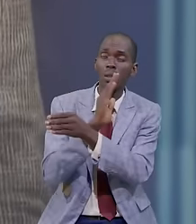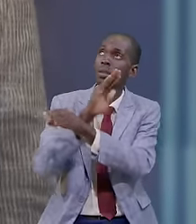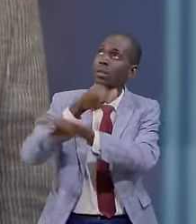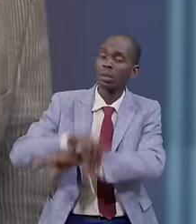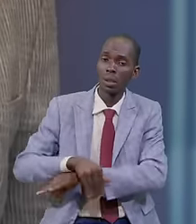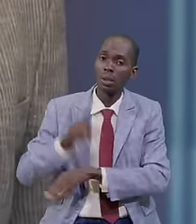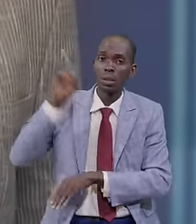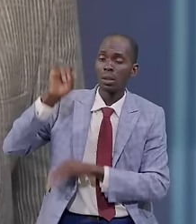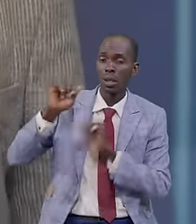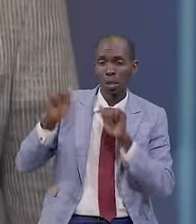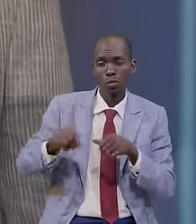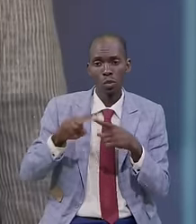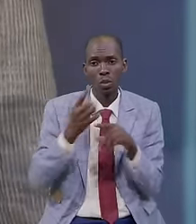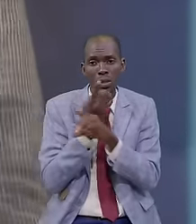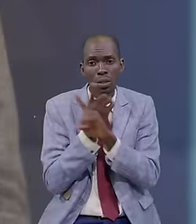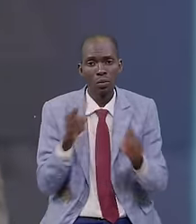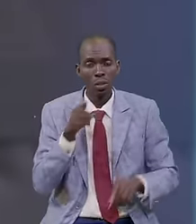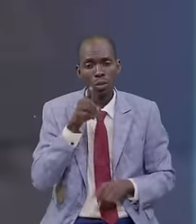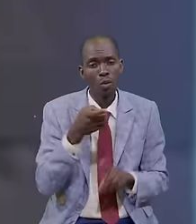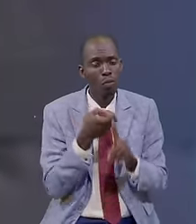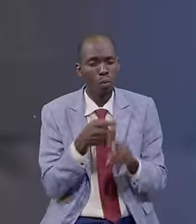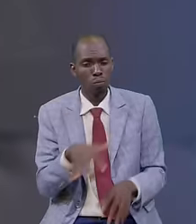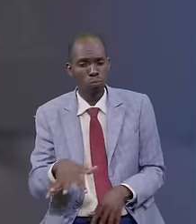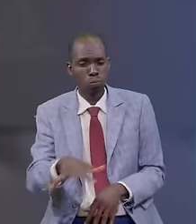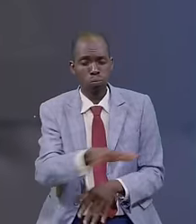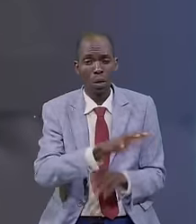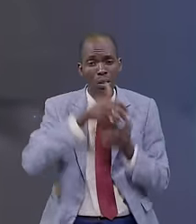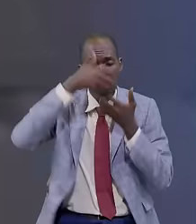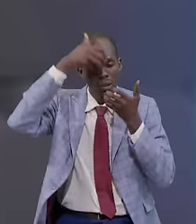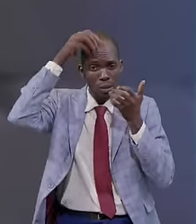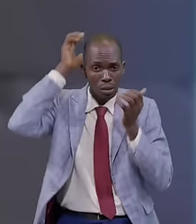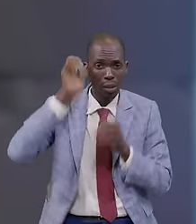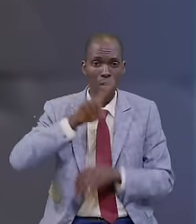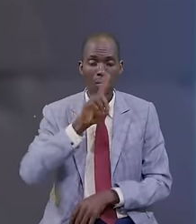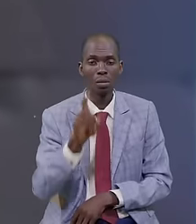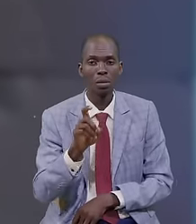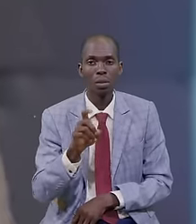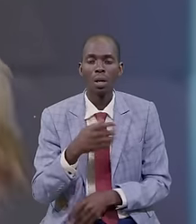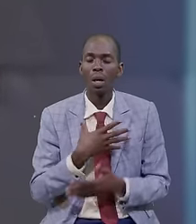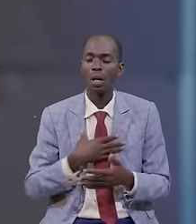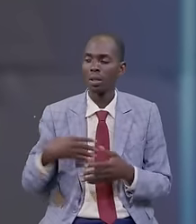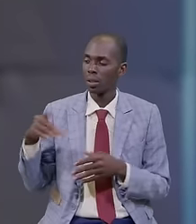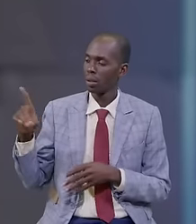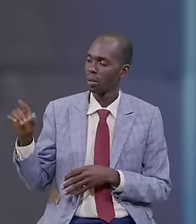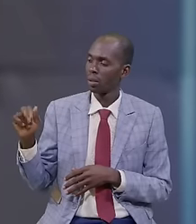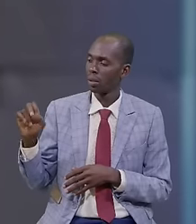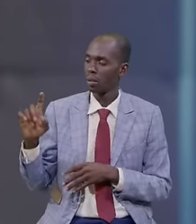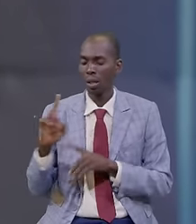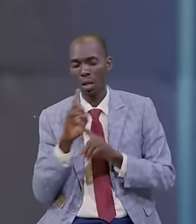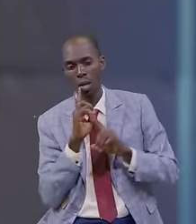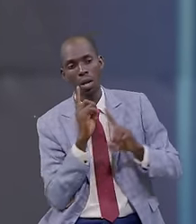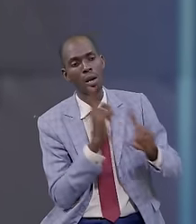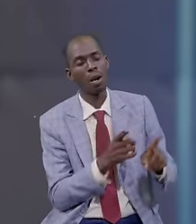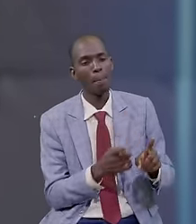you from those lions. And Daniel spoke back. His voice was